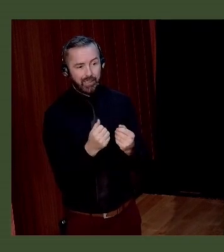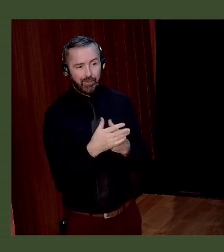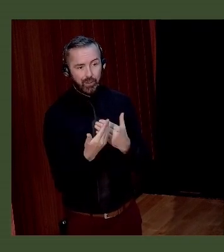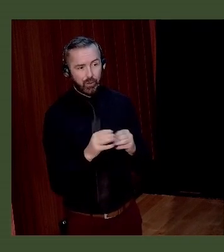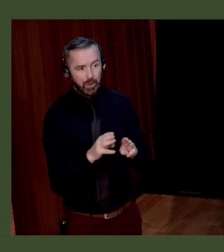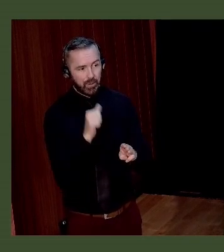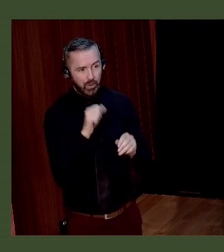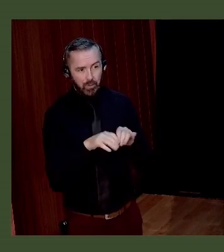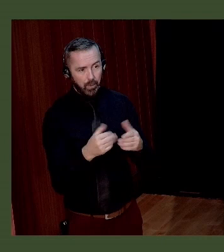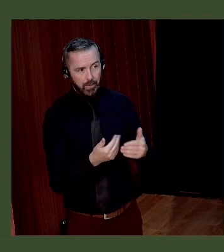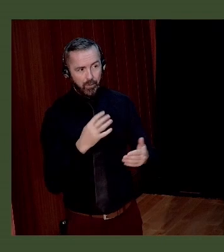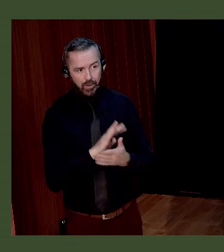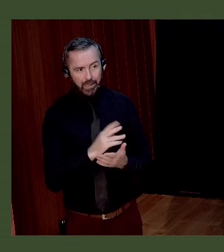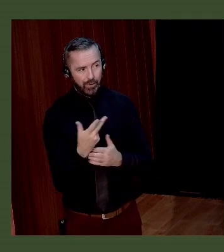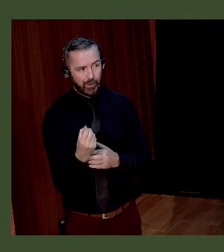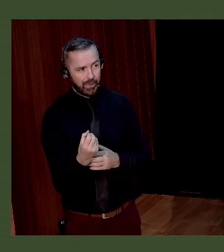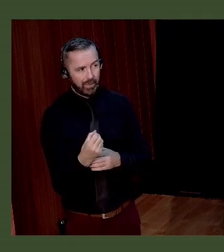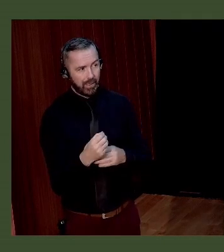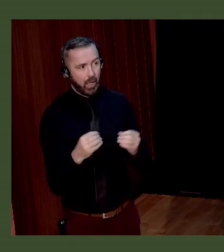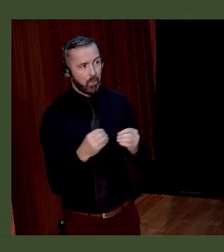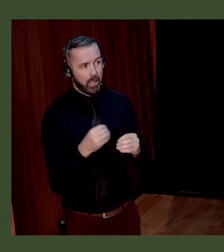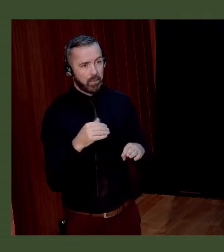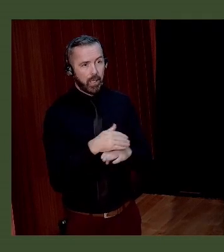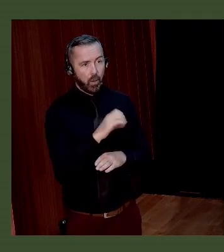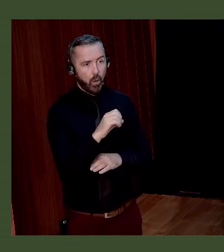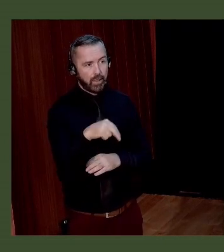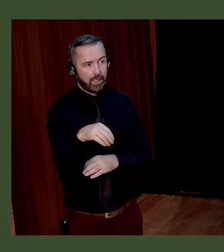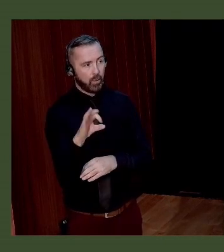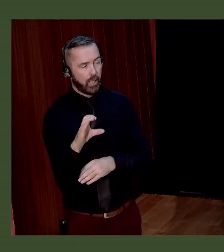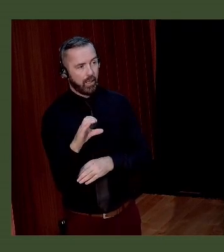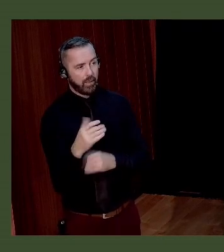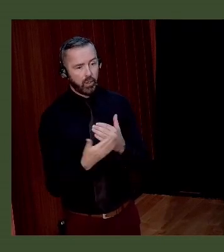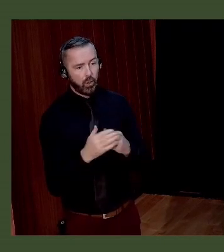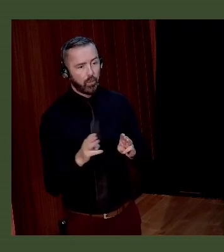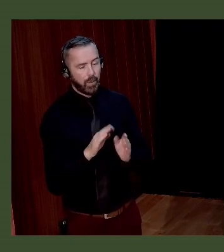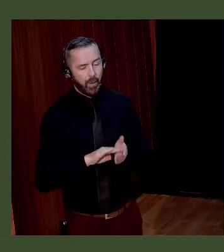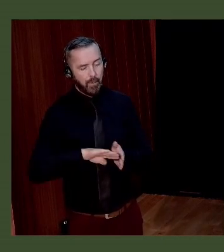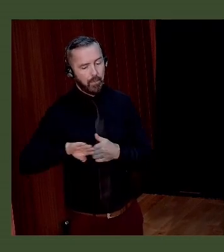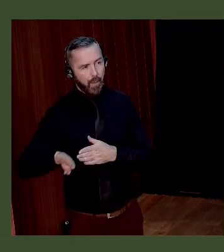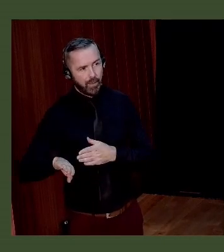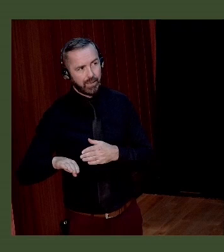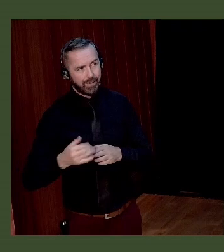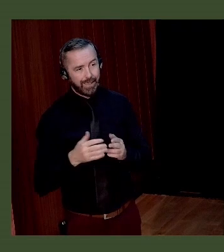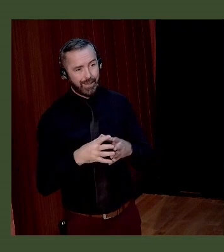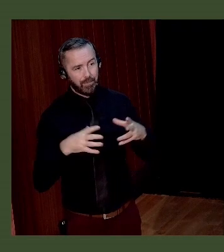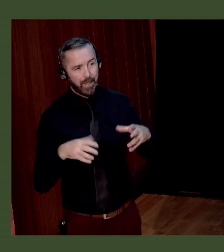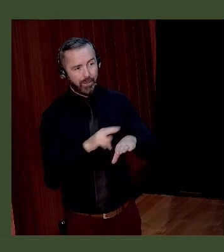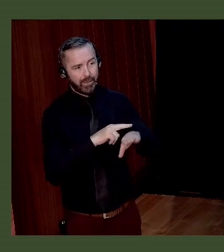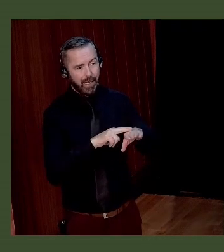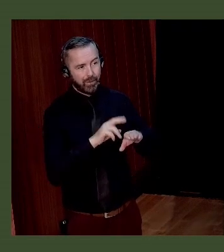the beginning of the 1930s. As mentioned by Ola Níochadhnán, the young readers were marginalised within the major national and cultural